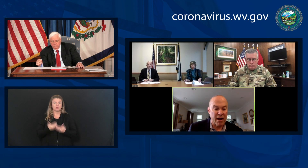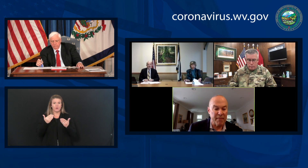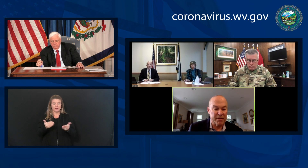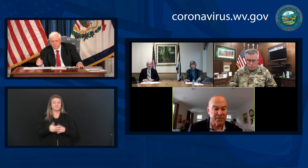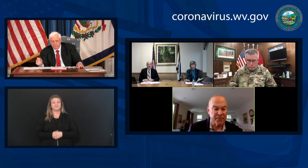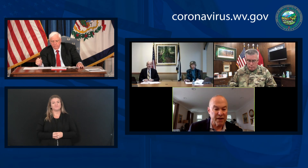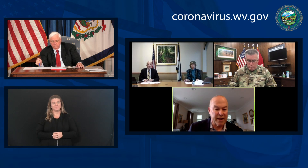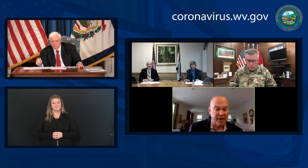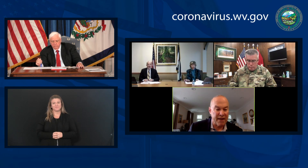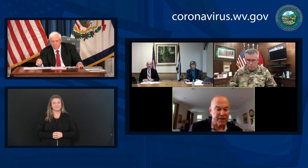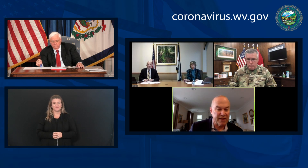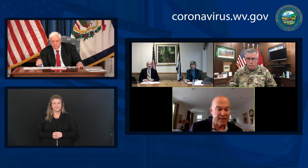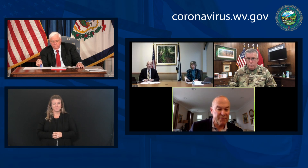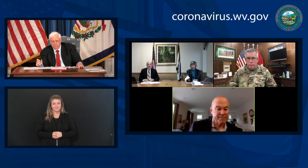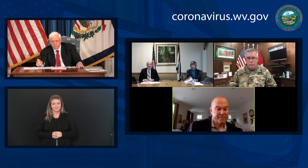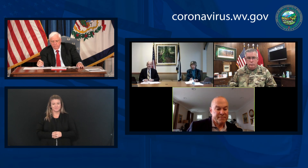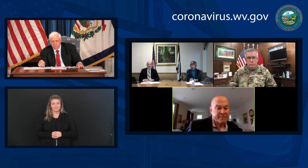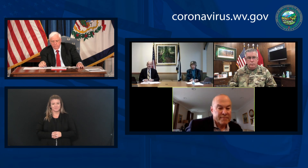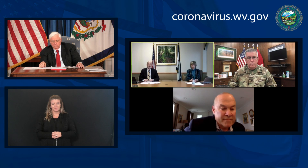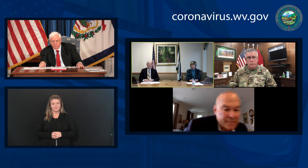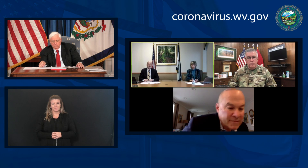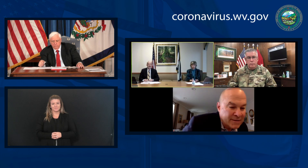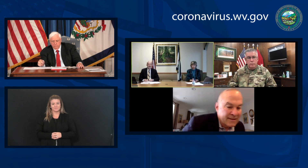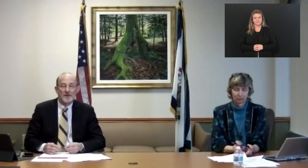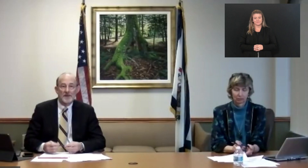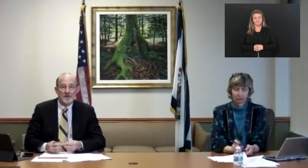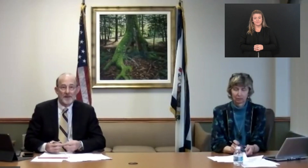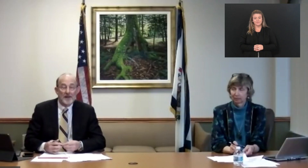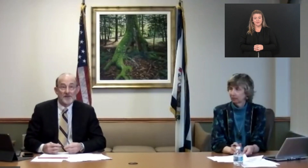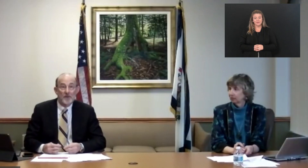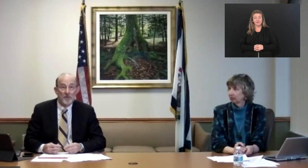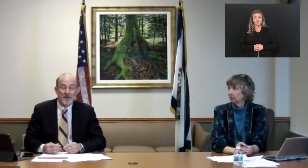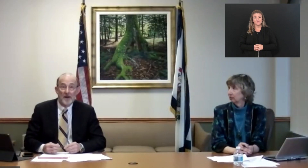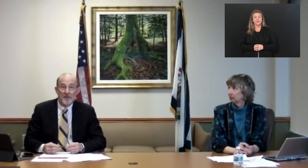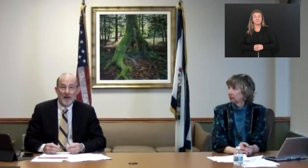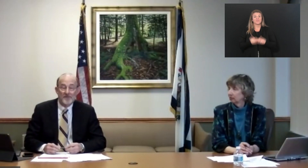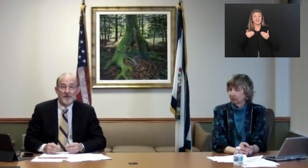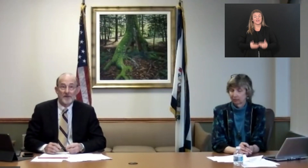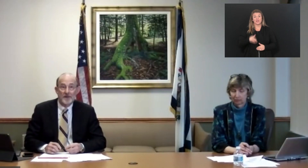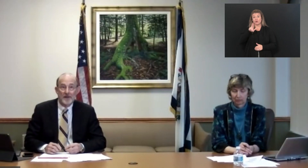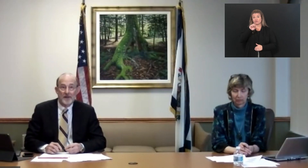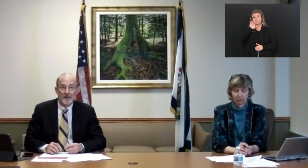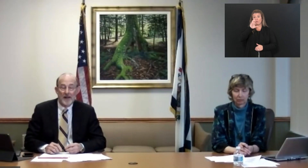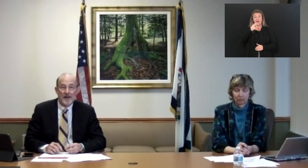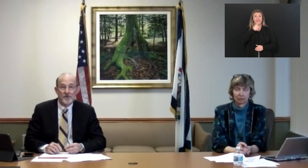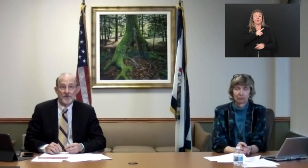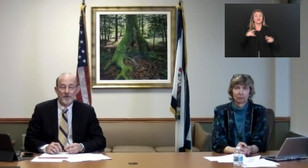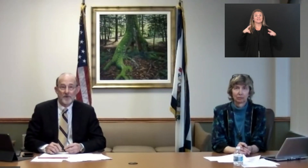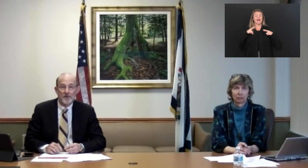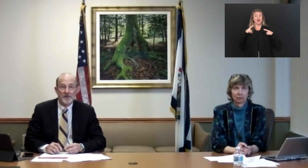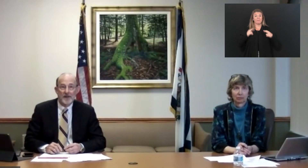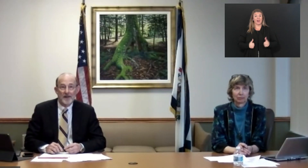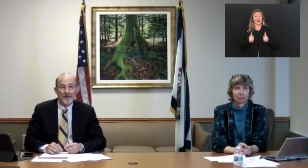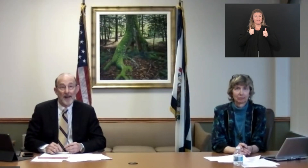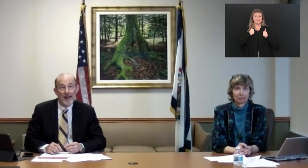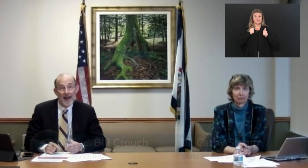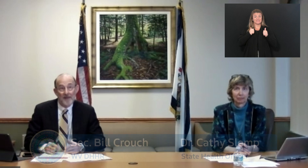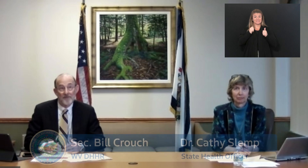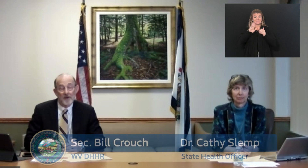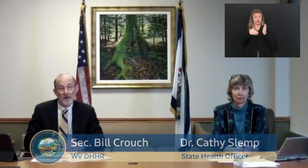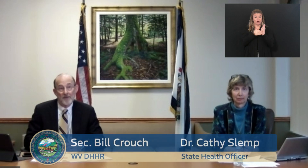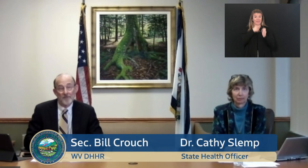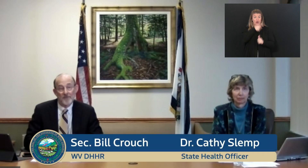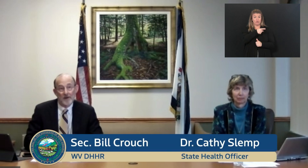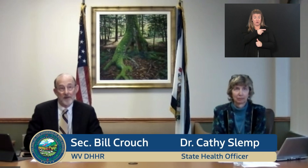other comments if I have any left. Very good. That is a retirement life center in answer to your question, Kenny. They